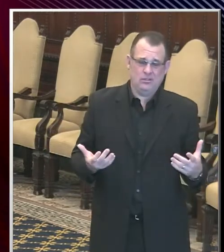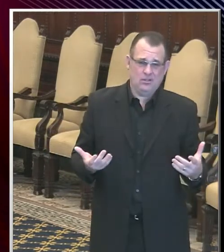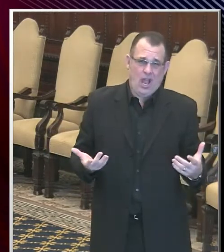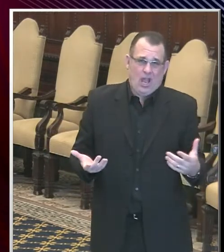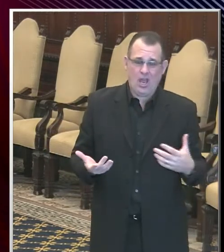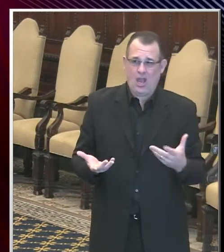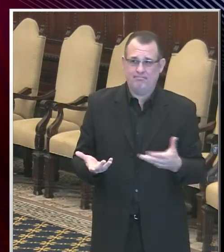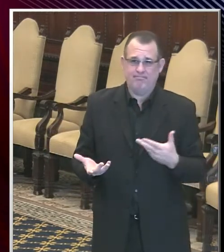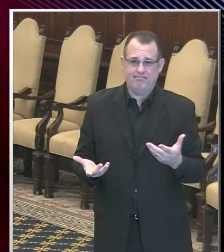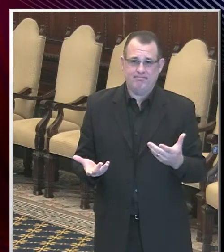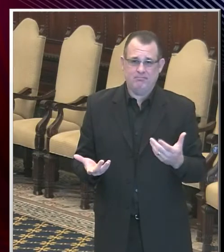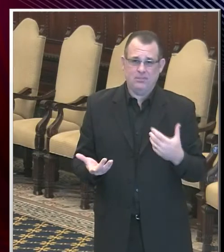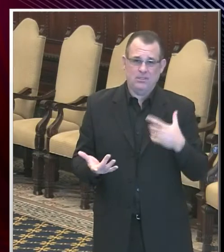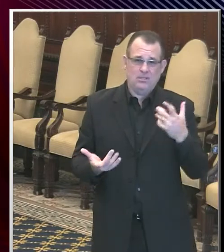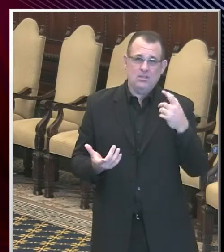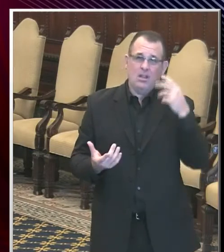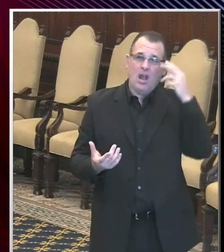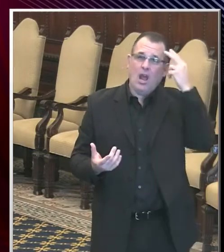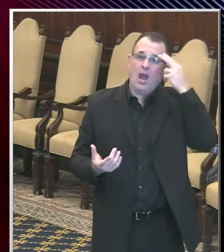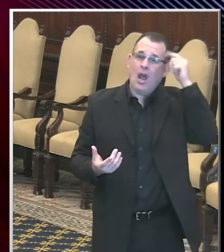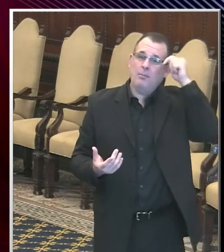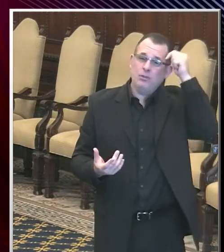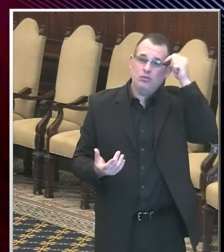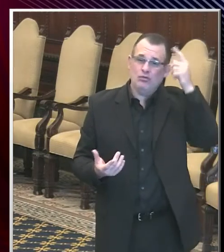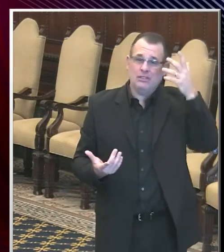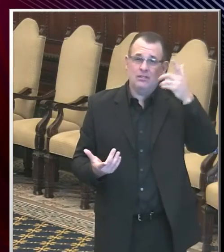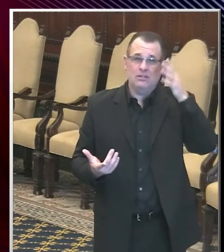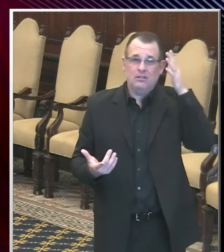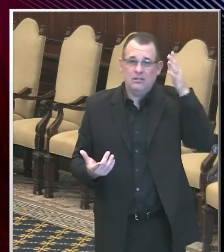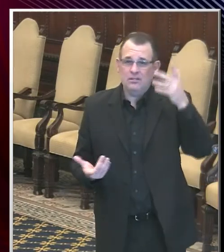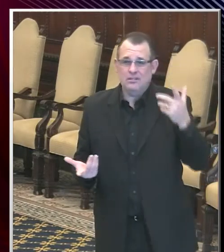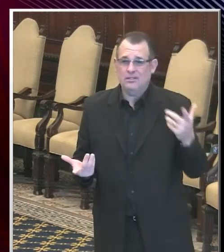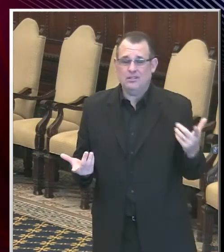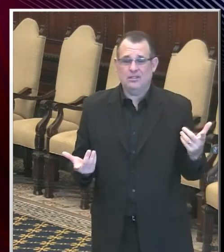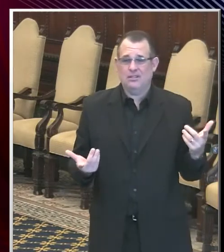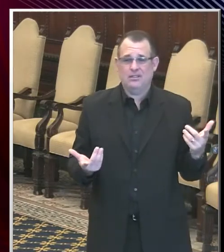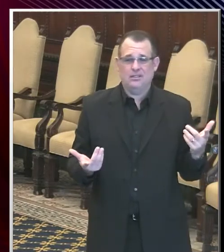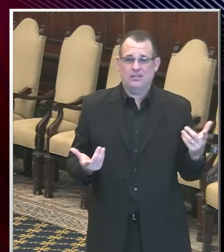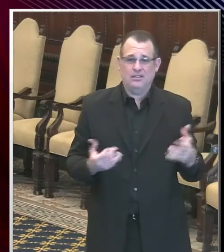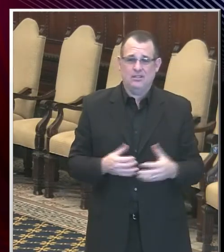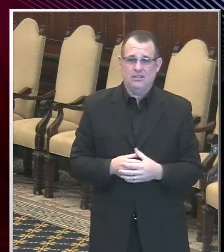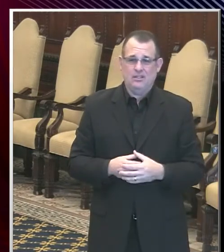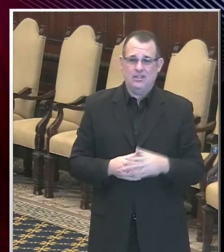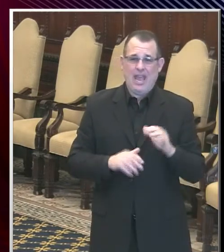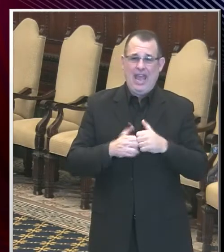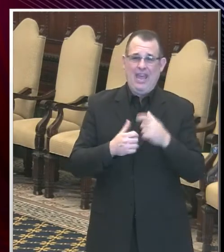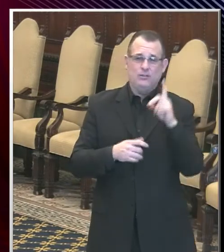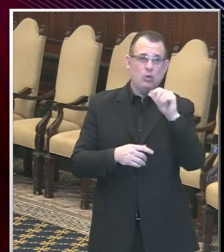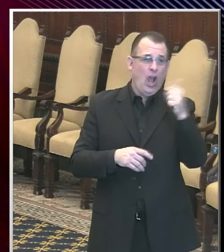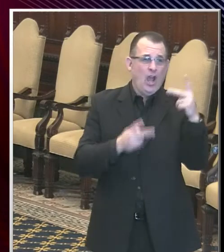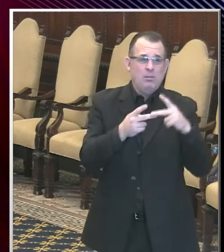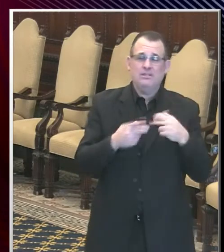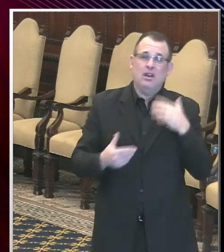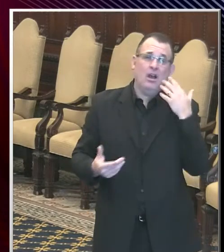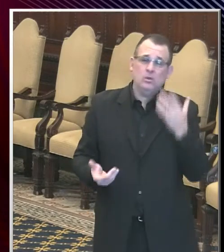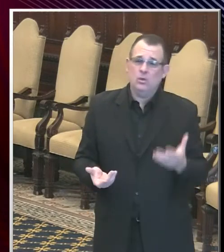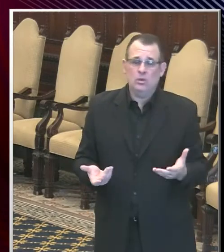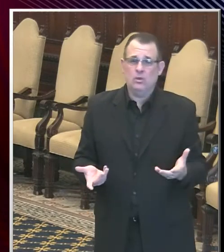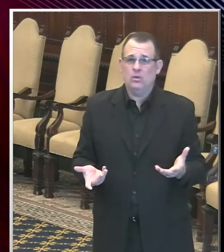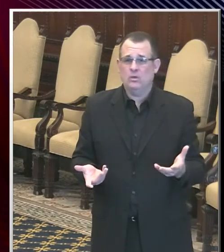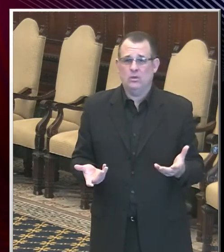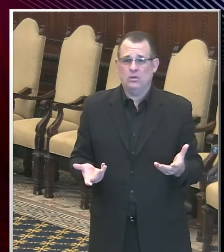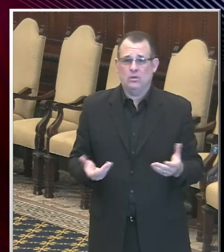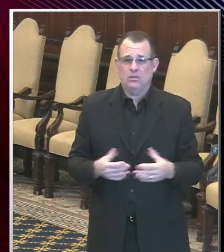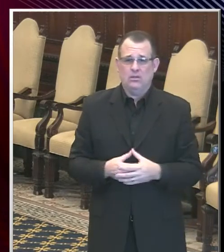asking a hypothetical about some situation in the future where we have almost no cases and there's a big outbreak elsewhere? Well, according to New York Times, I think it's unlikely we'll be there. Well,